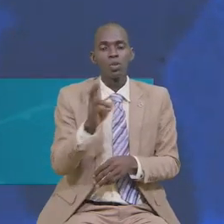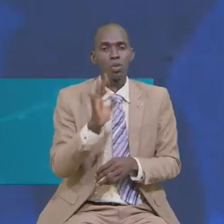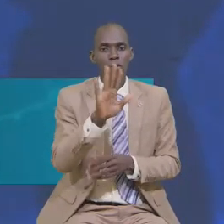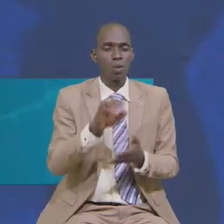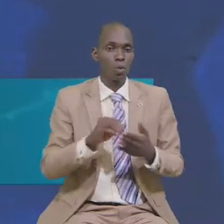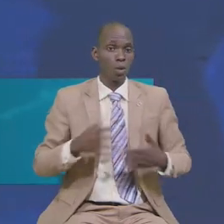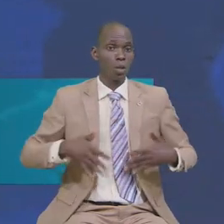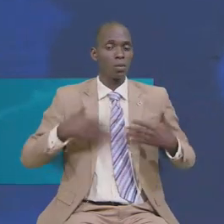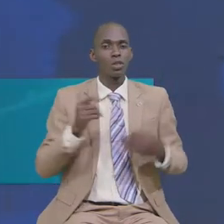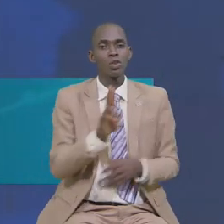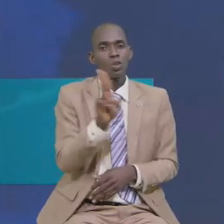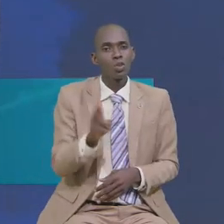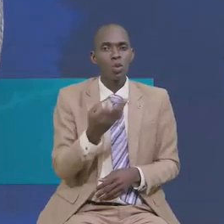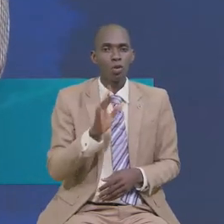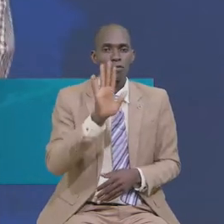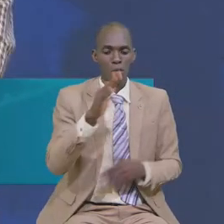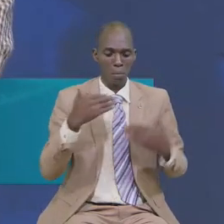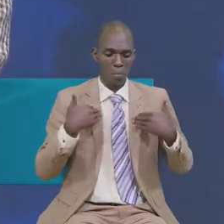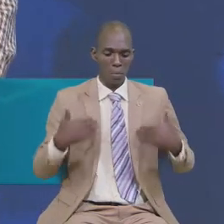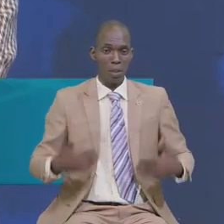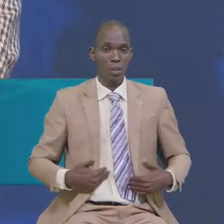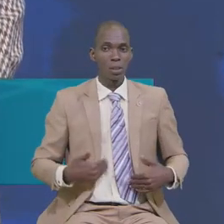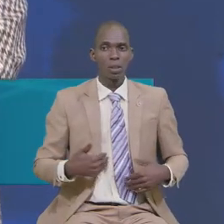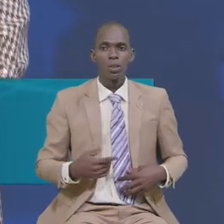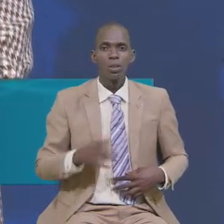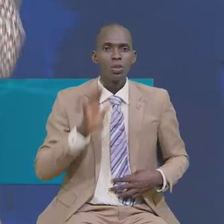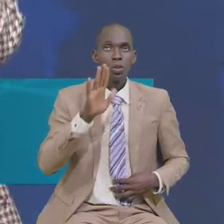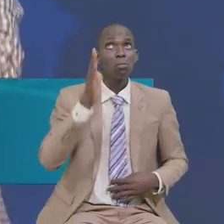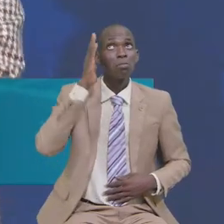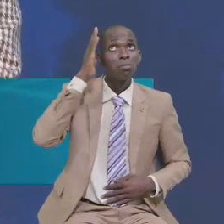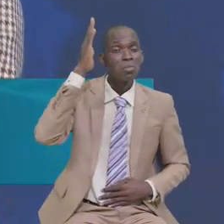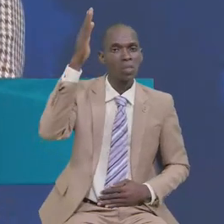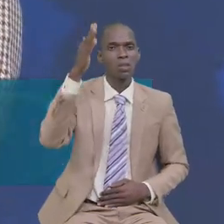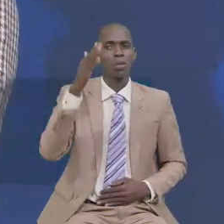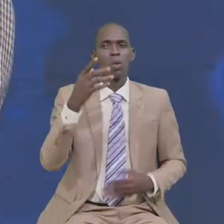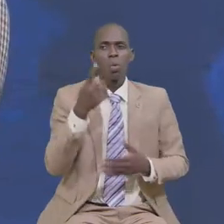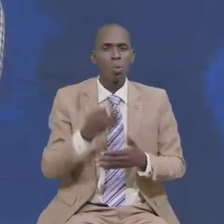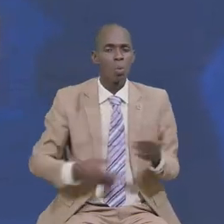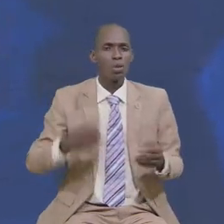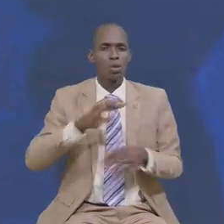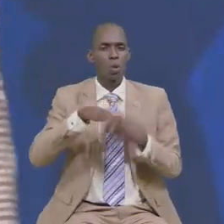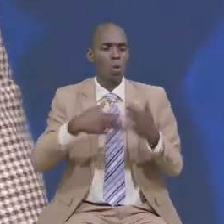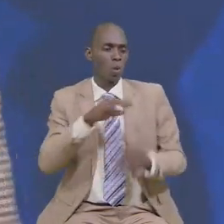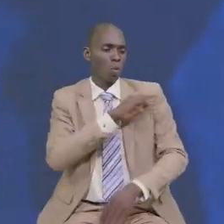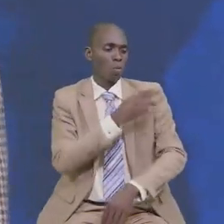the use of your body, your destiny, what the Almighty created you